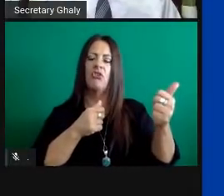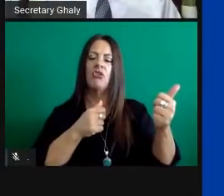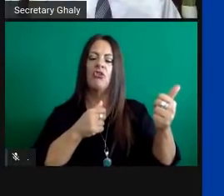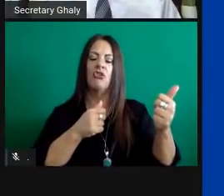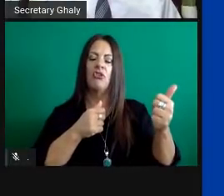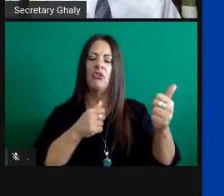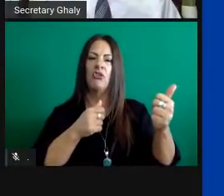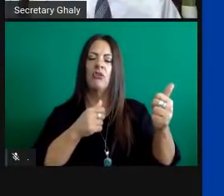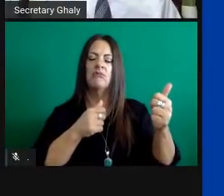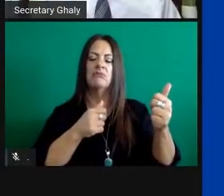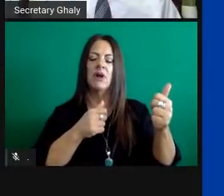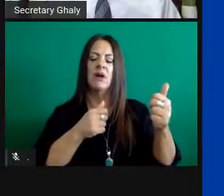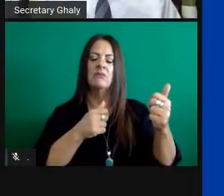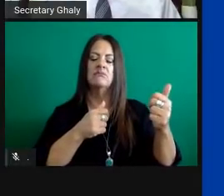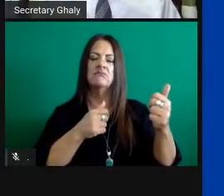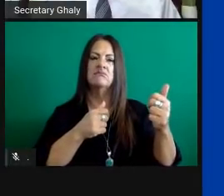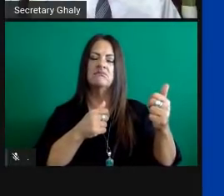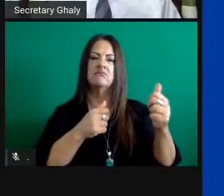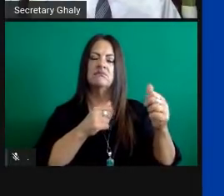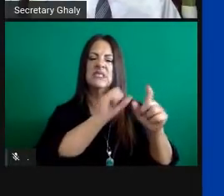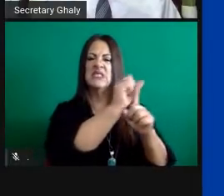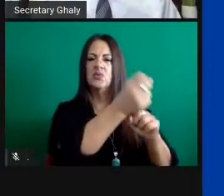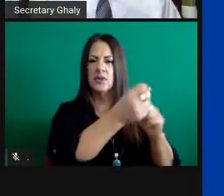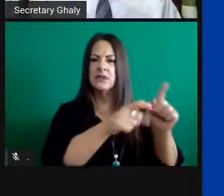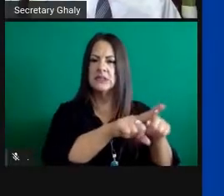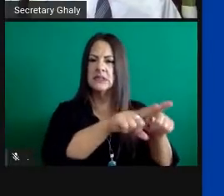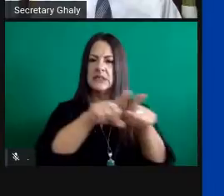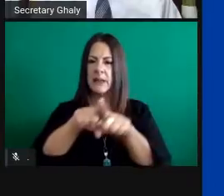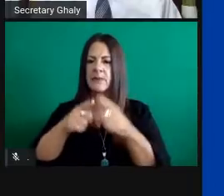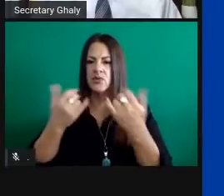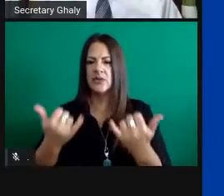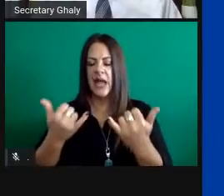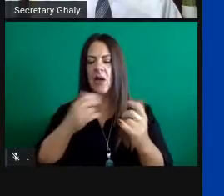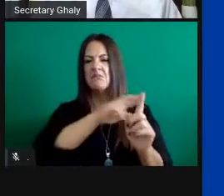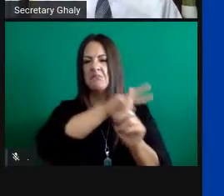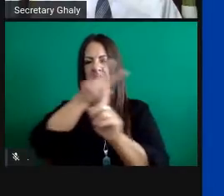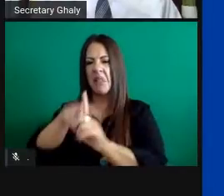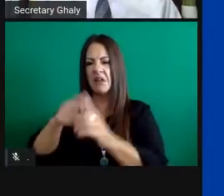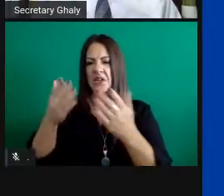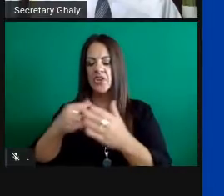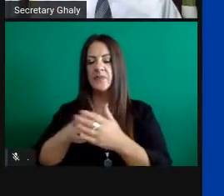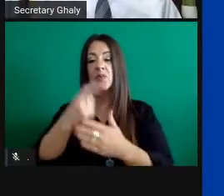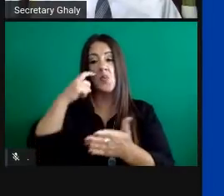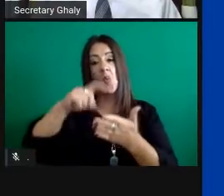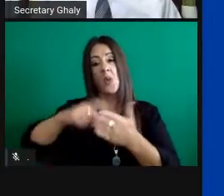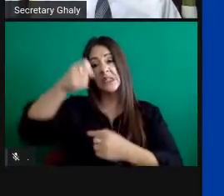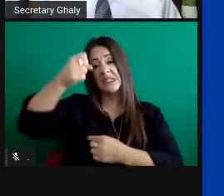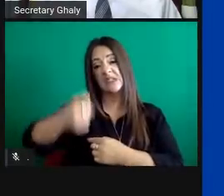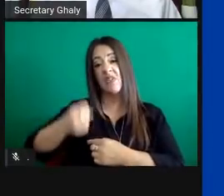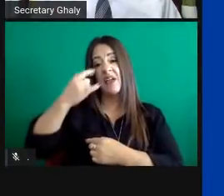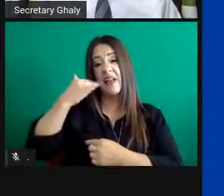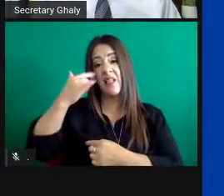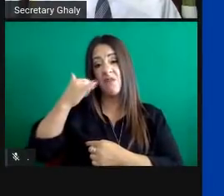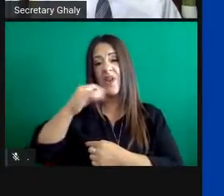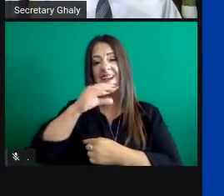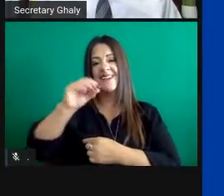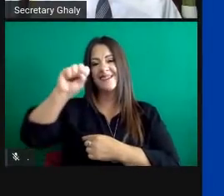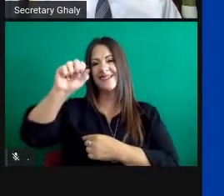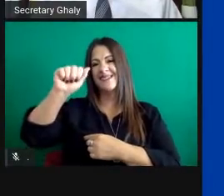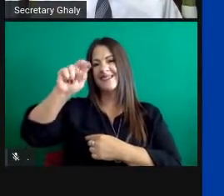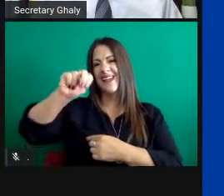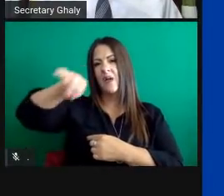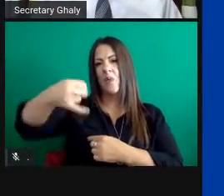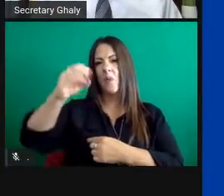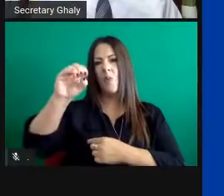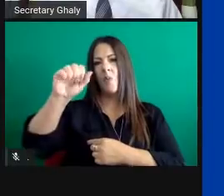map, we see that certainly the southern part of the state, the Southern California region and the San Joaquin Valley